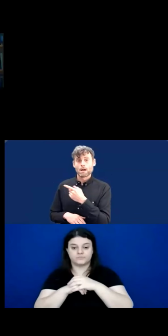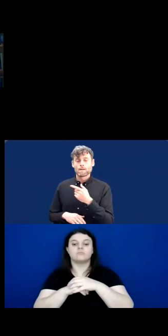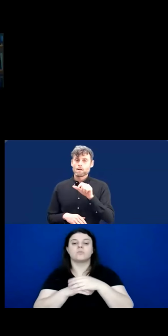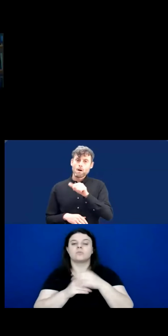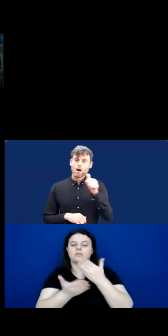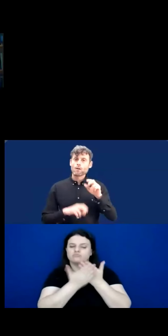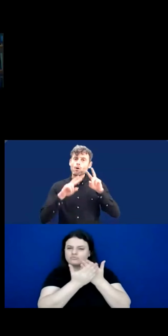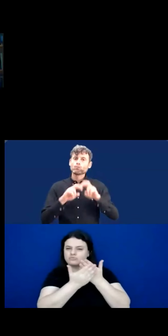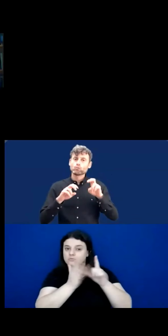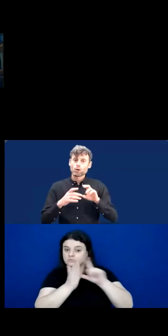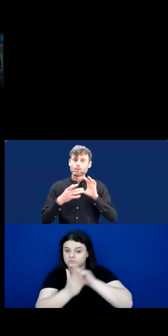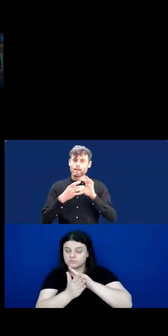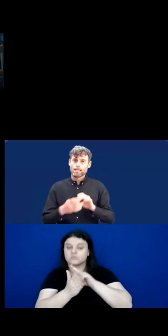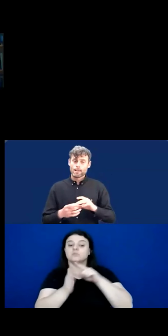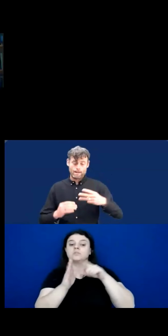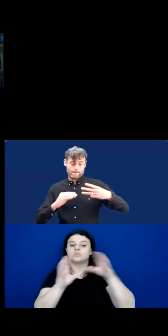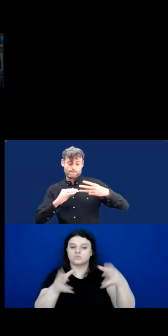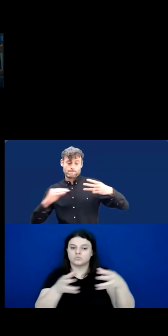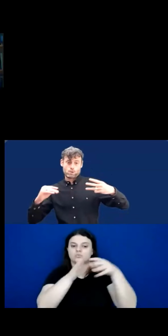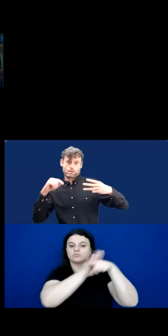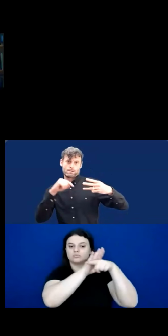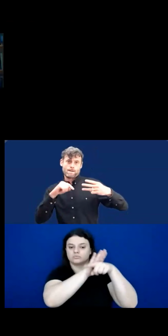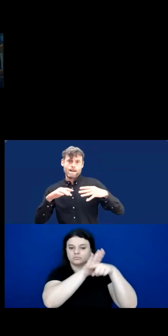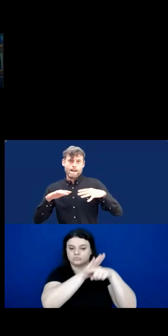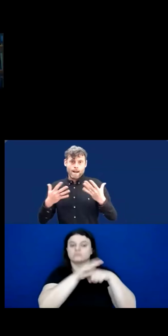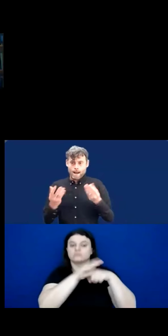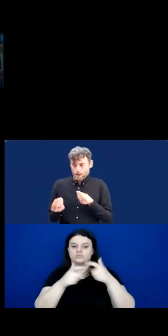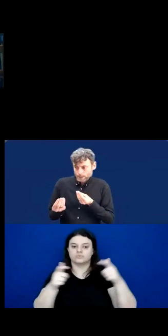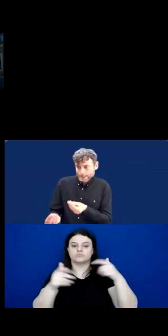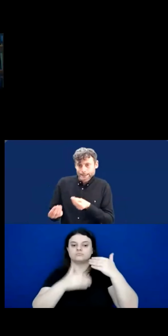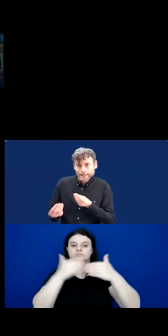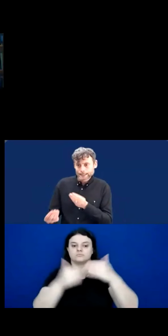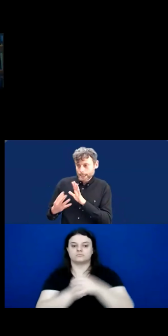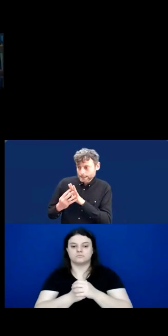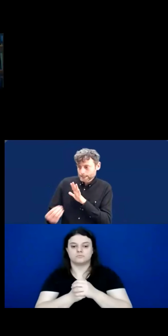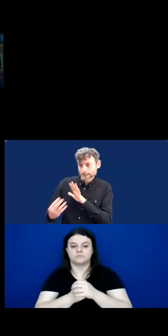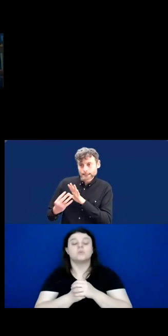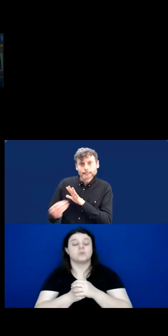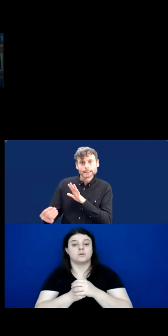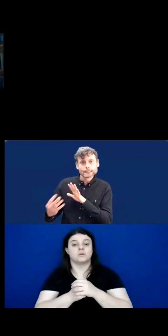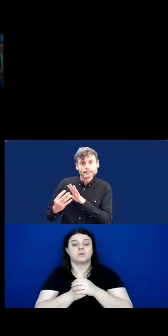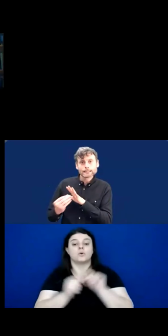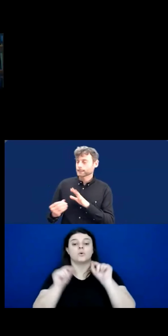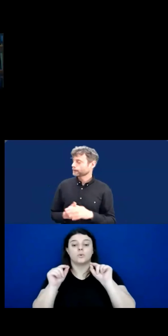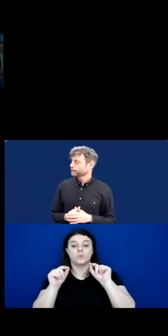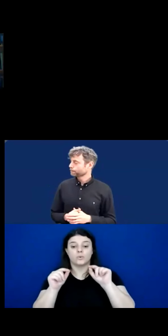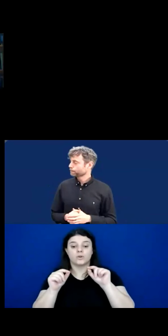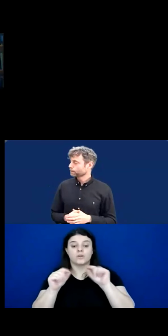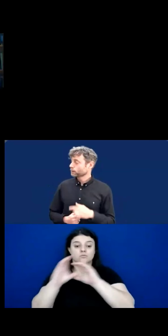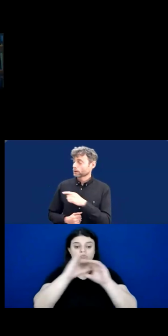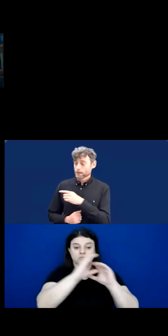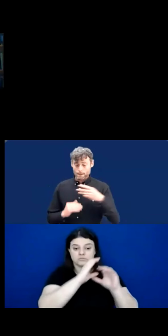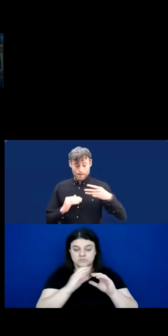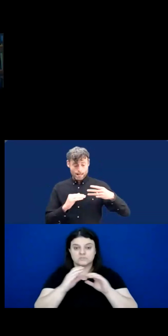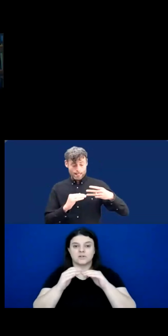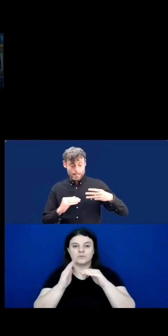our research group in Groningen. The layered communication model can indeed be used